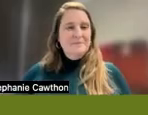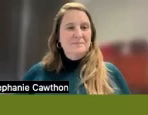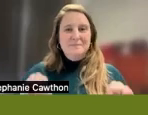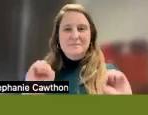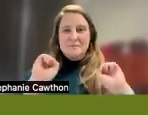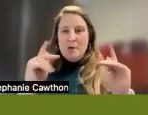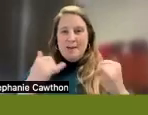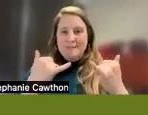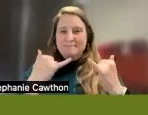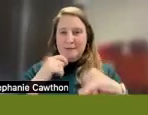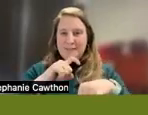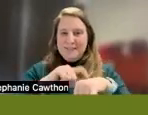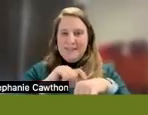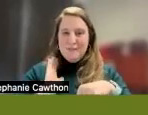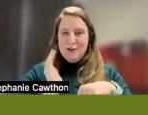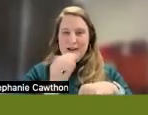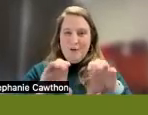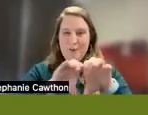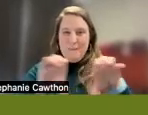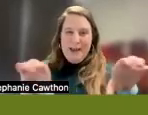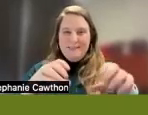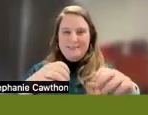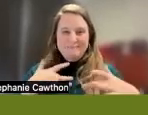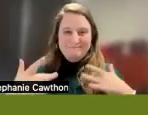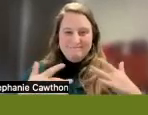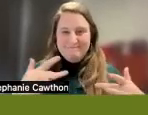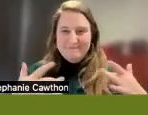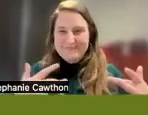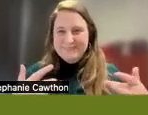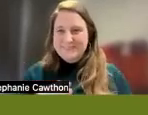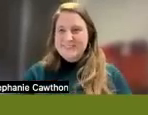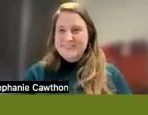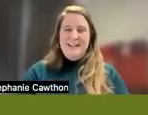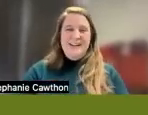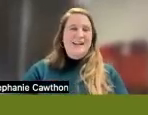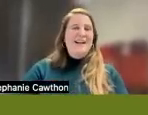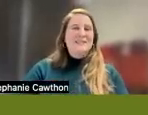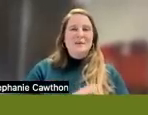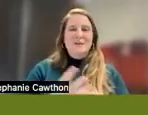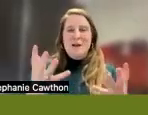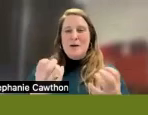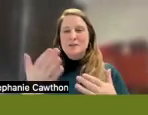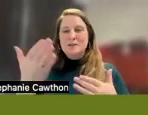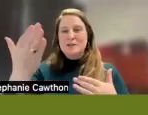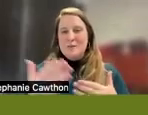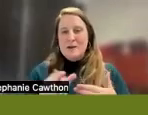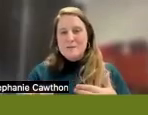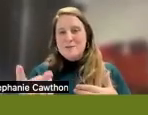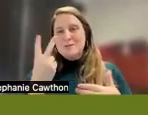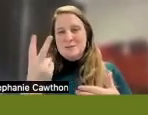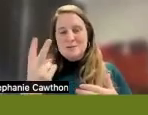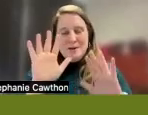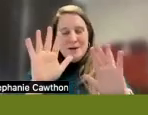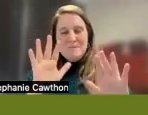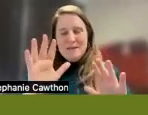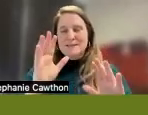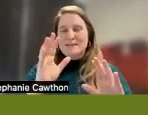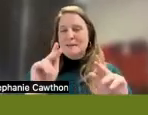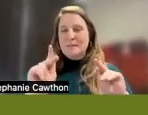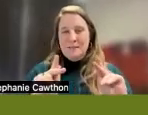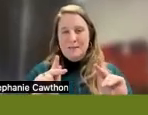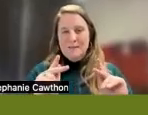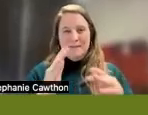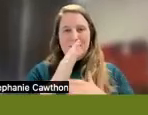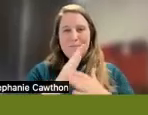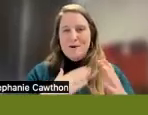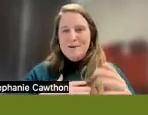Okay, it's now time for our panel Very exciting. So, I would like to